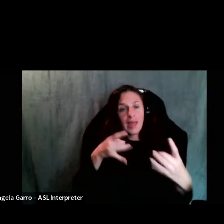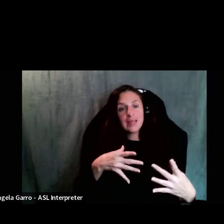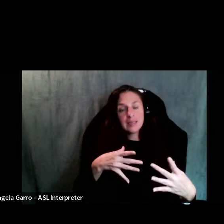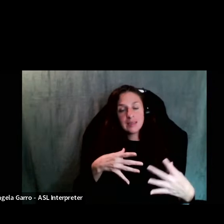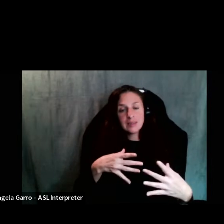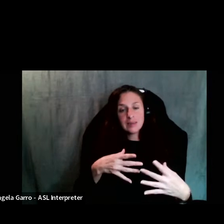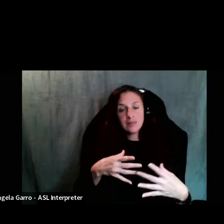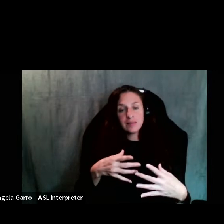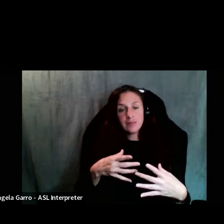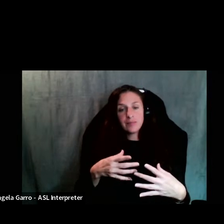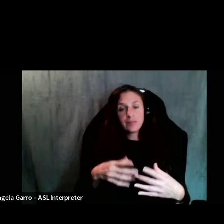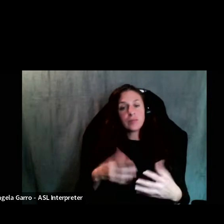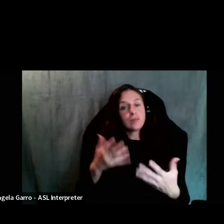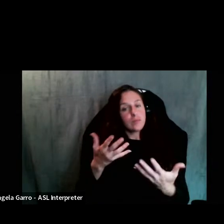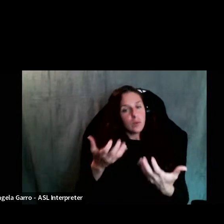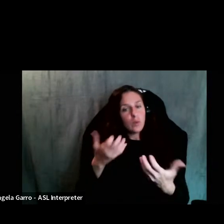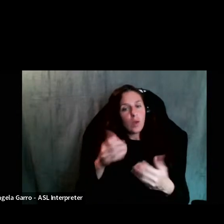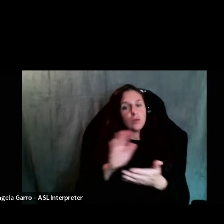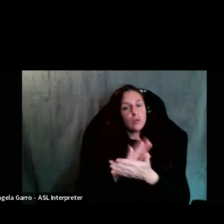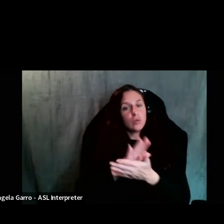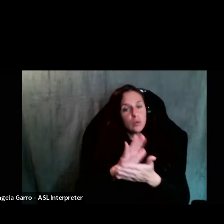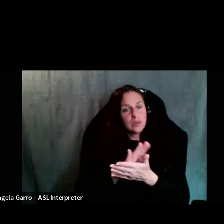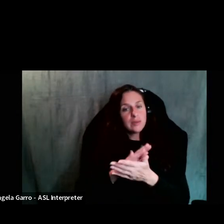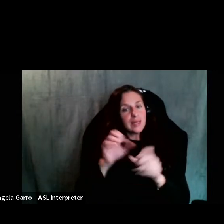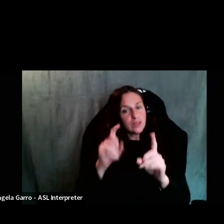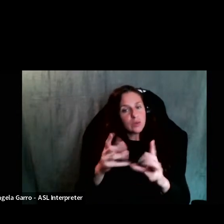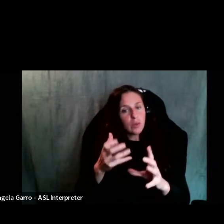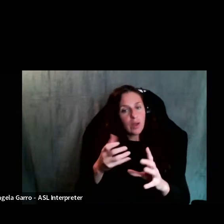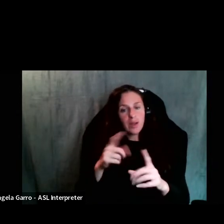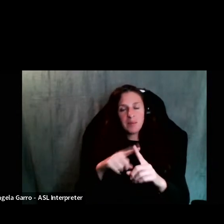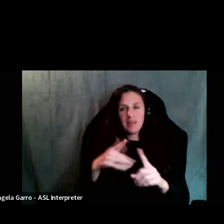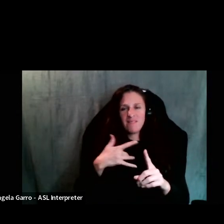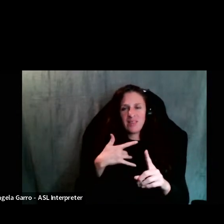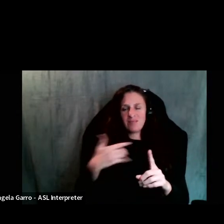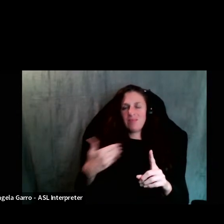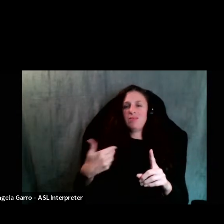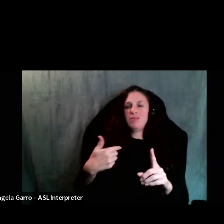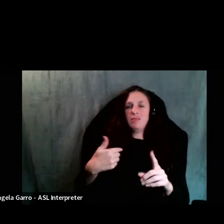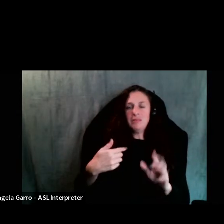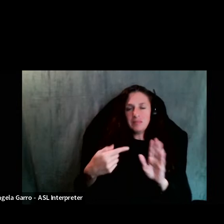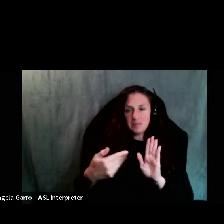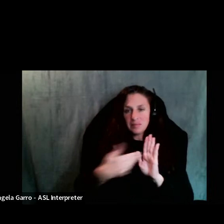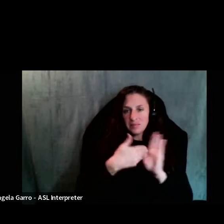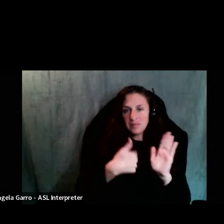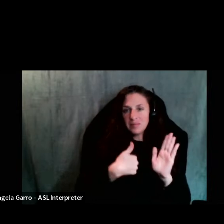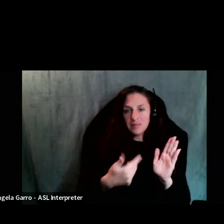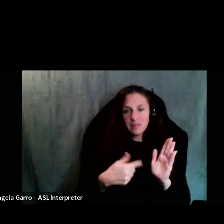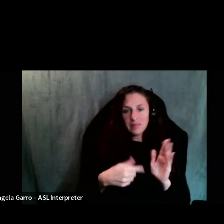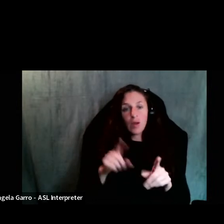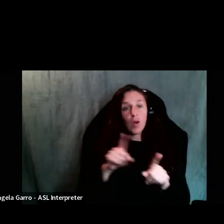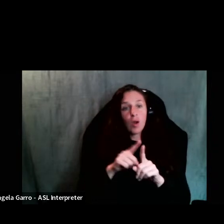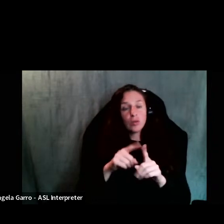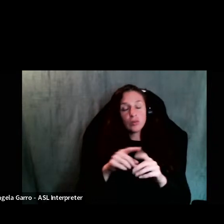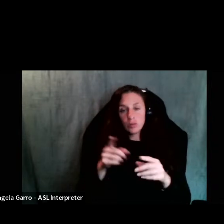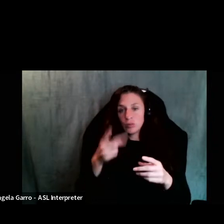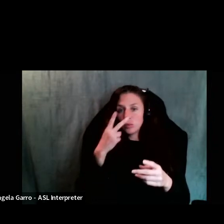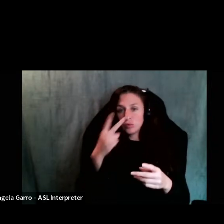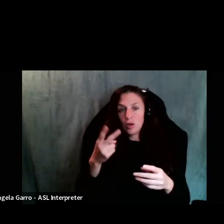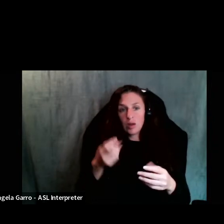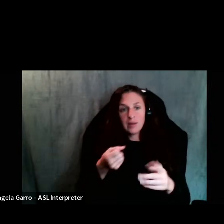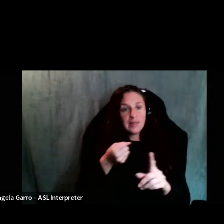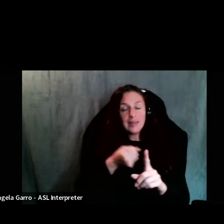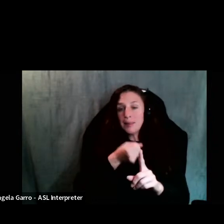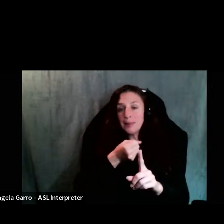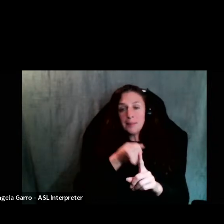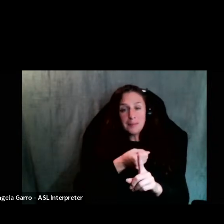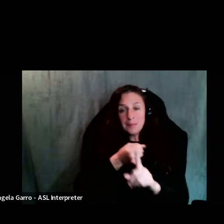their schooling and education as they feel vilified, but also has a profound negative impact on their mental health, as you've heard from far more